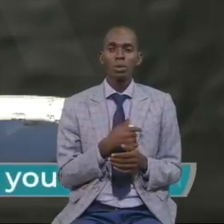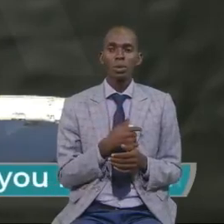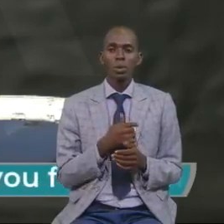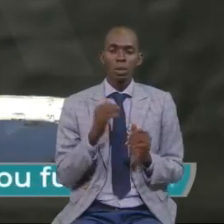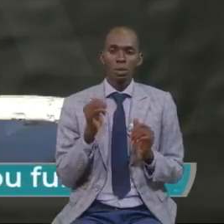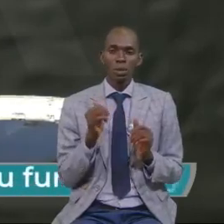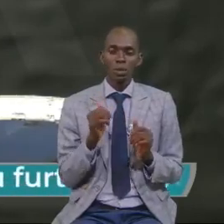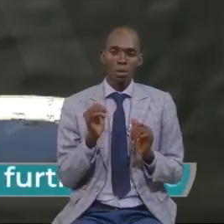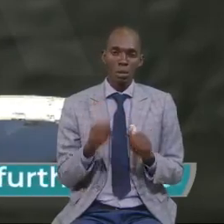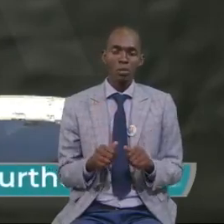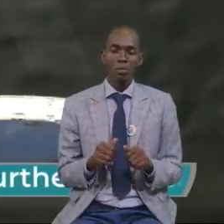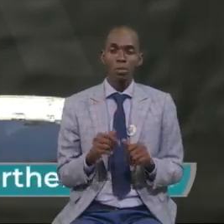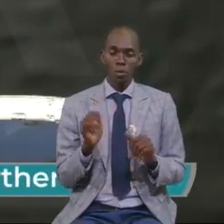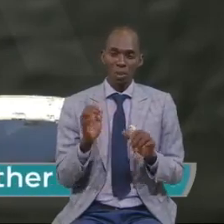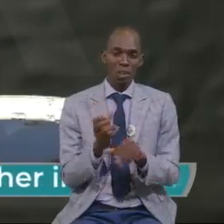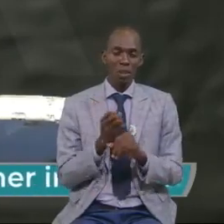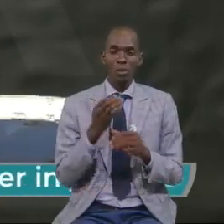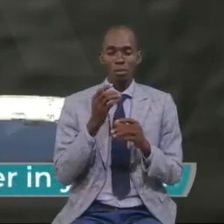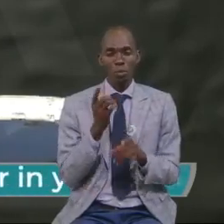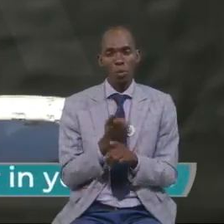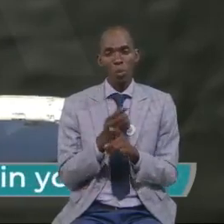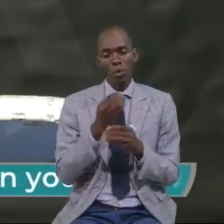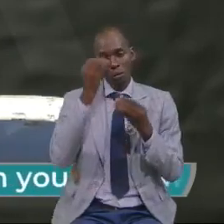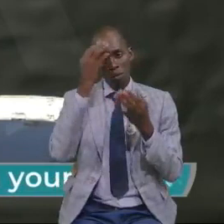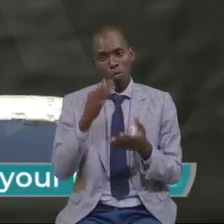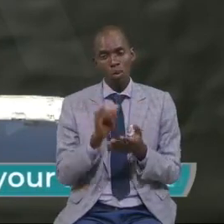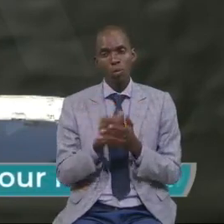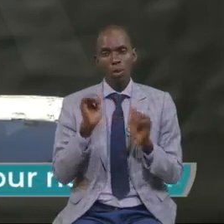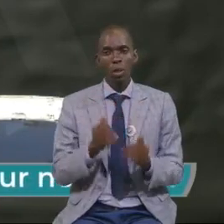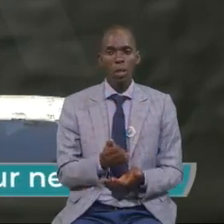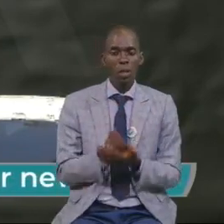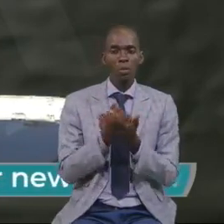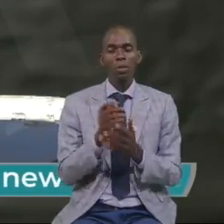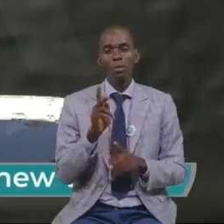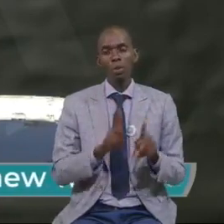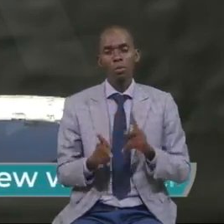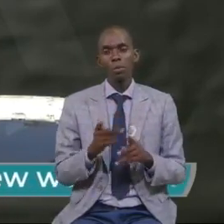correct information so that we can help you further.